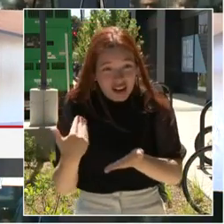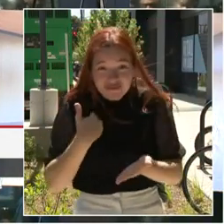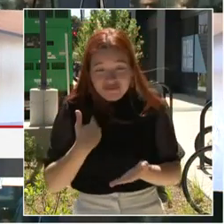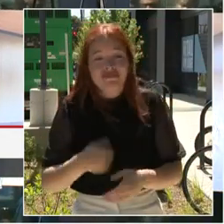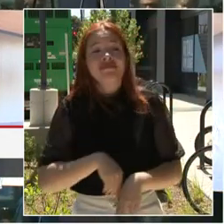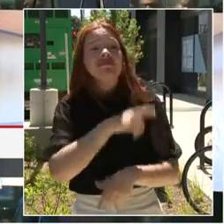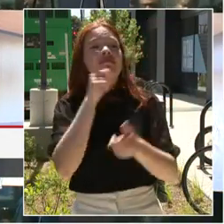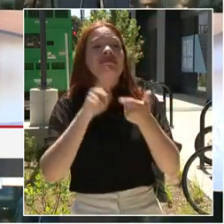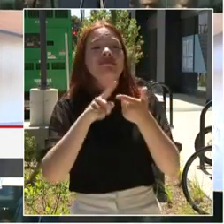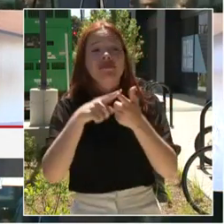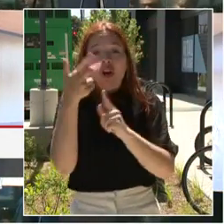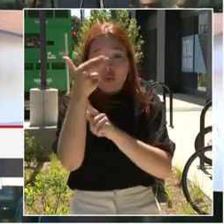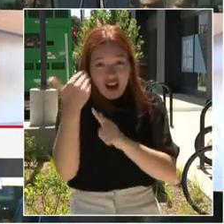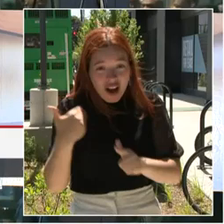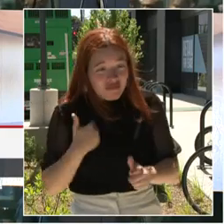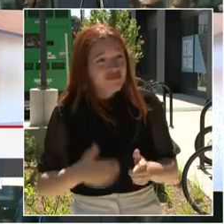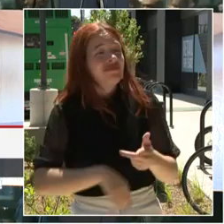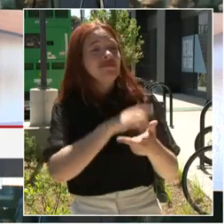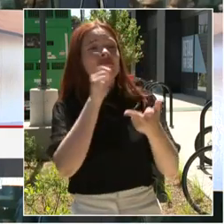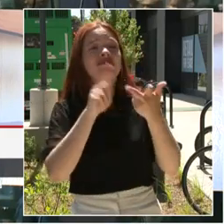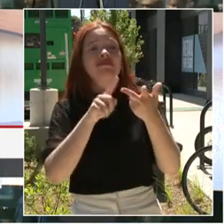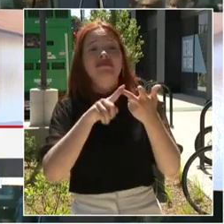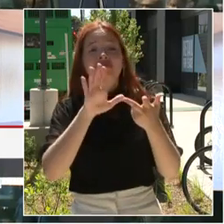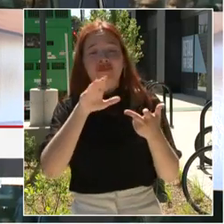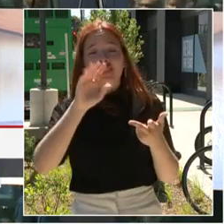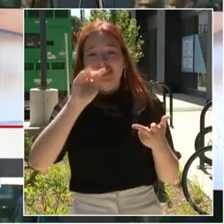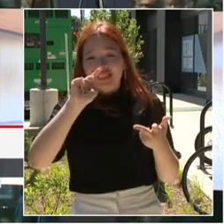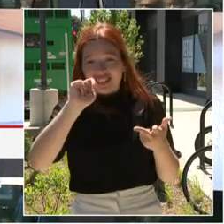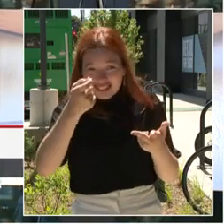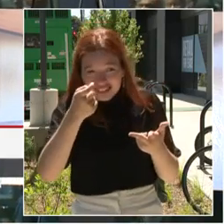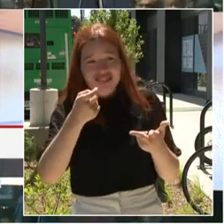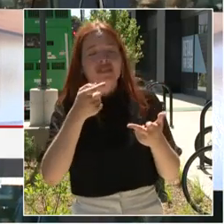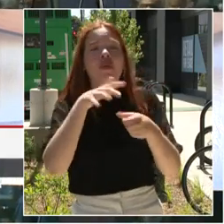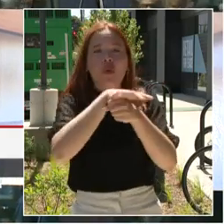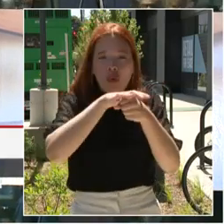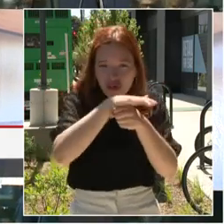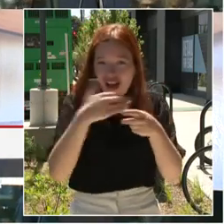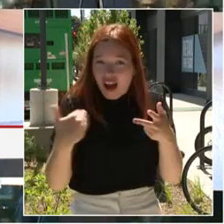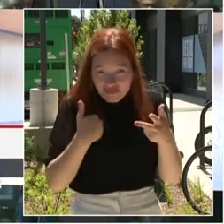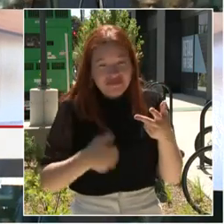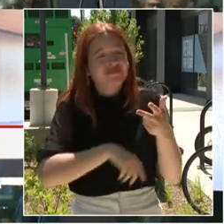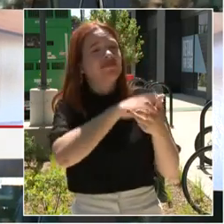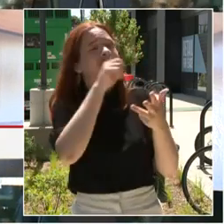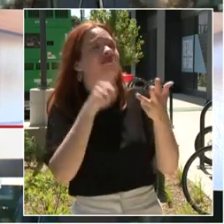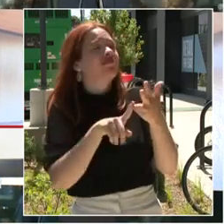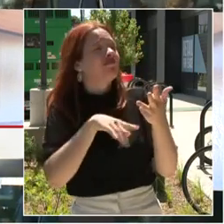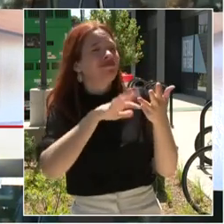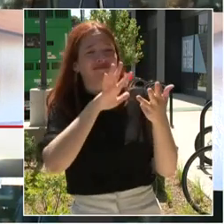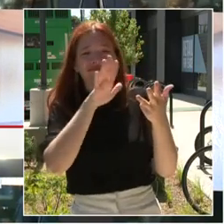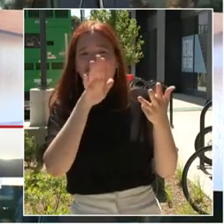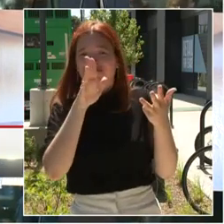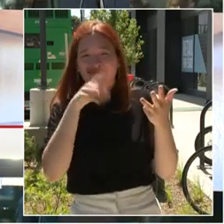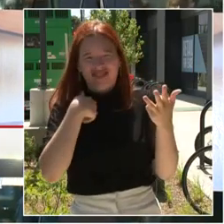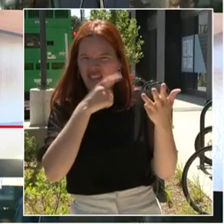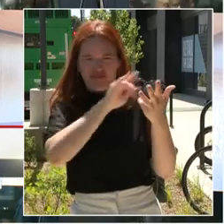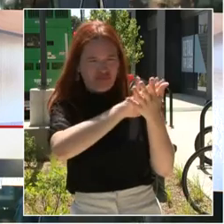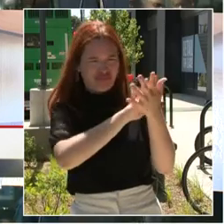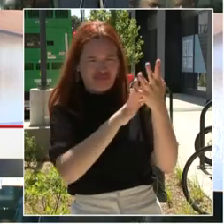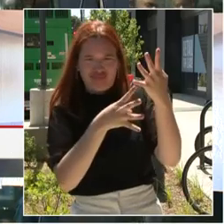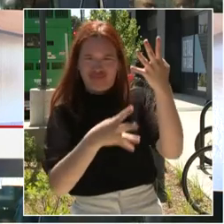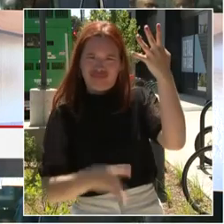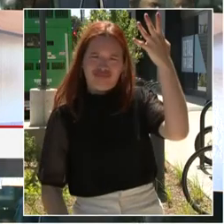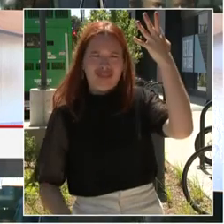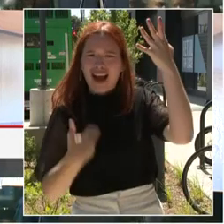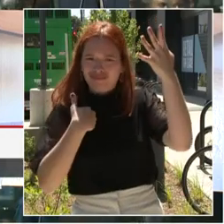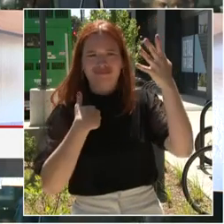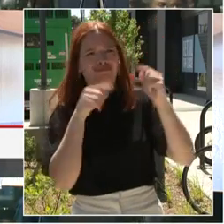hoteling space, and a number of amenities, not just for DGS, but also for other agencies and stakeholders to take advantage of. And we also are